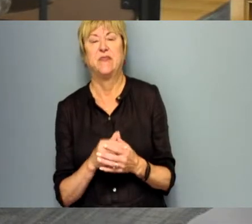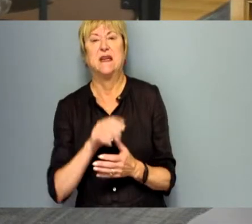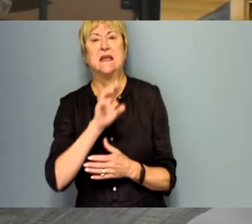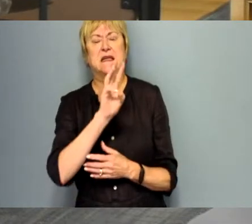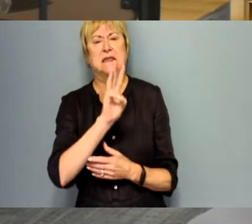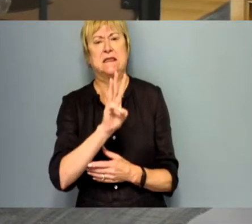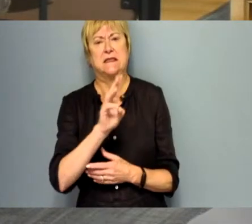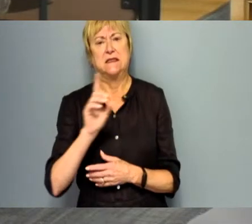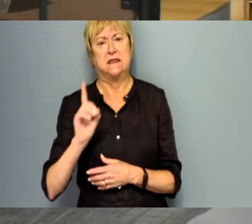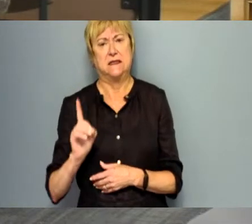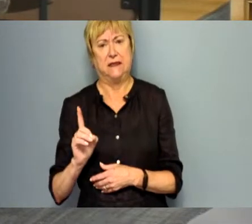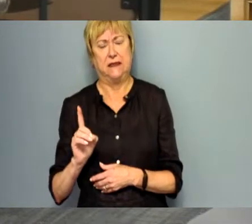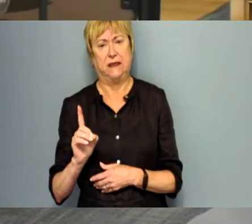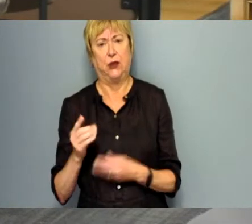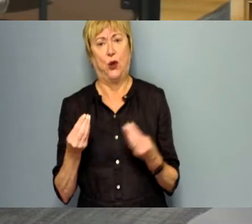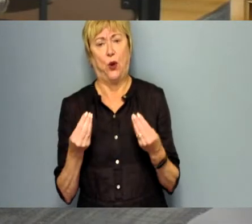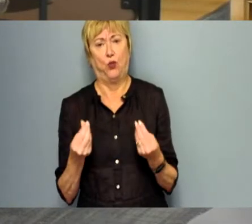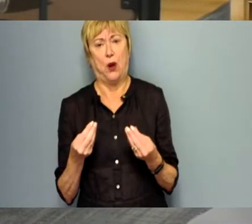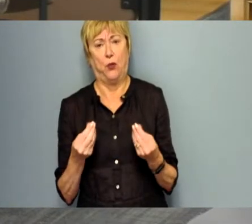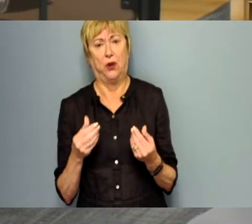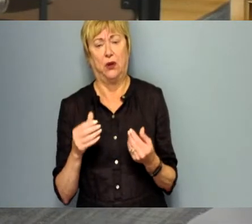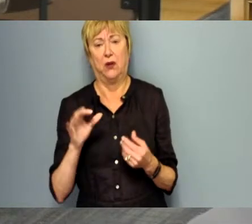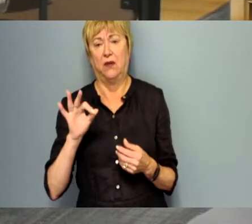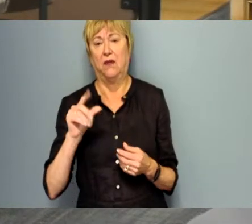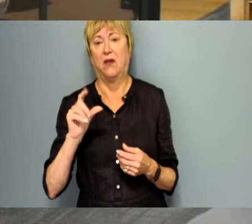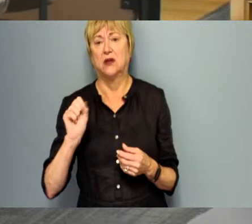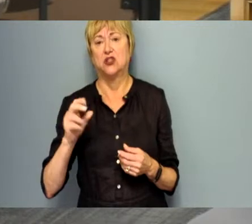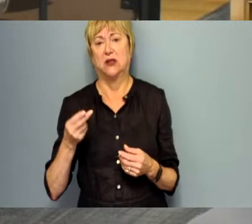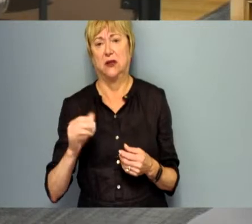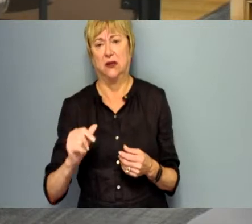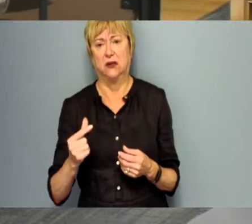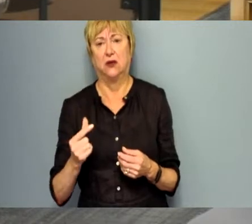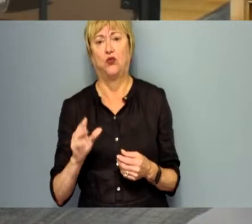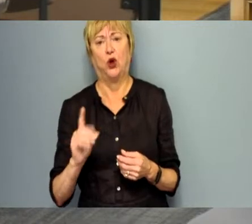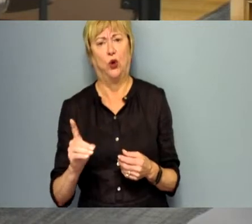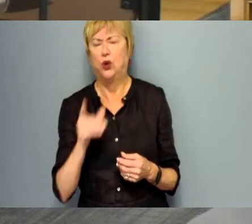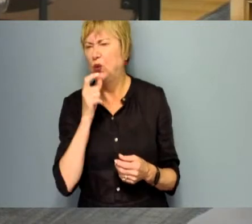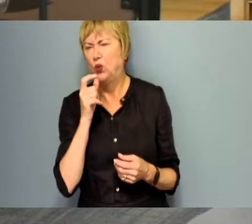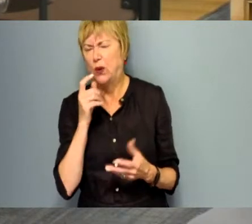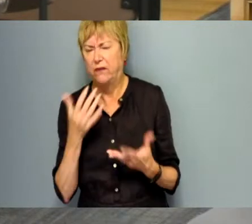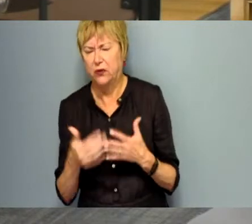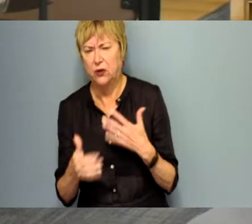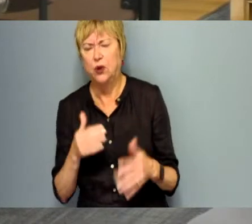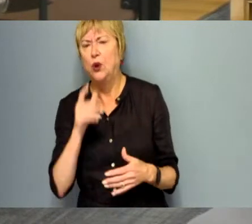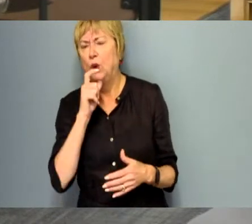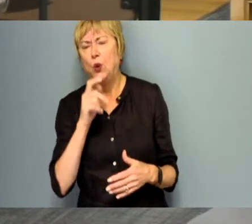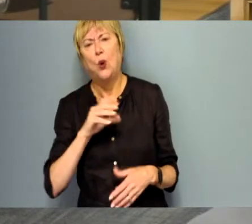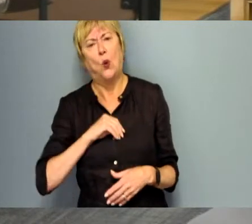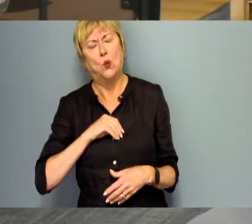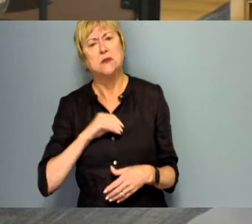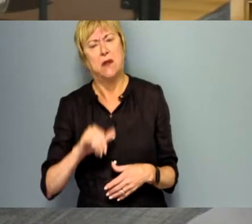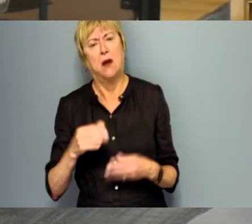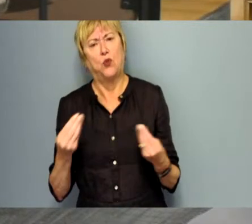6D, the property on Flushing Road or whatever it is, who owns that property now?